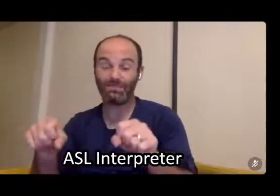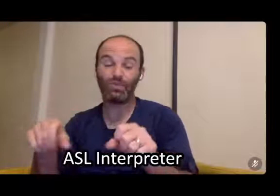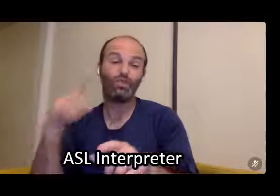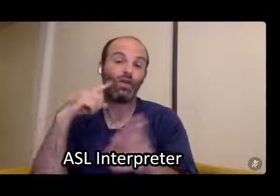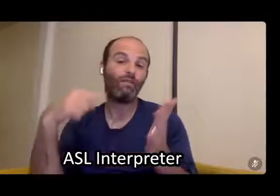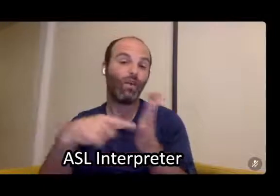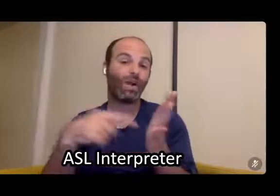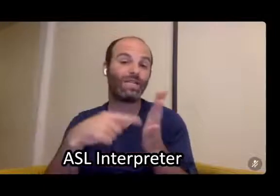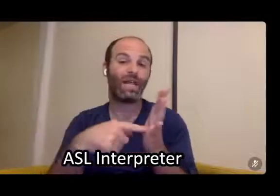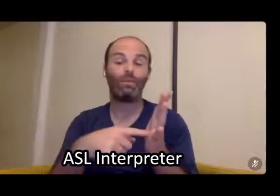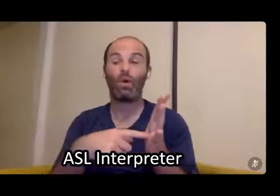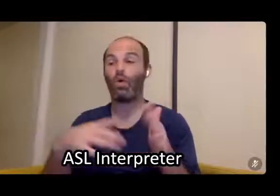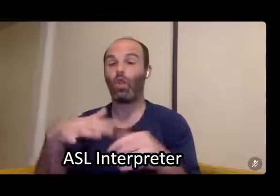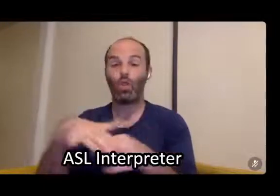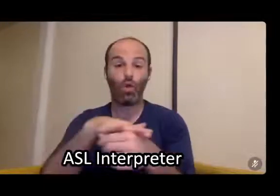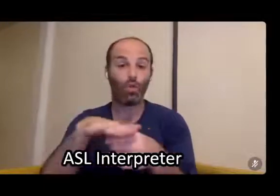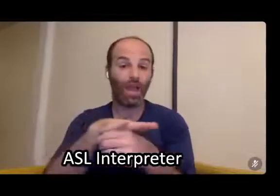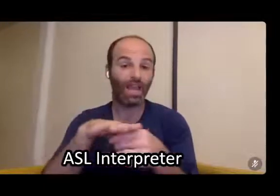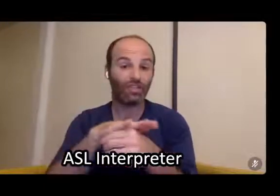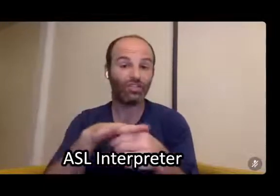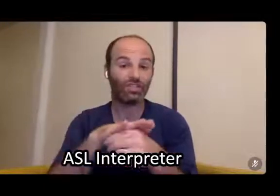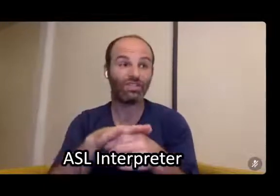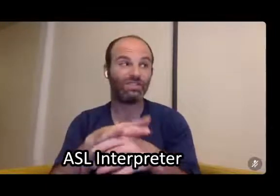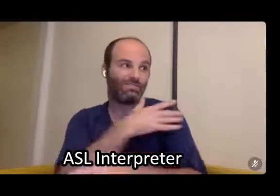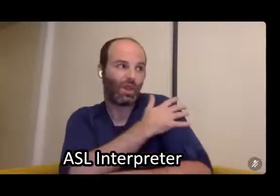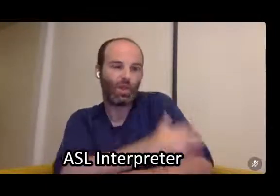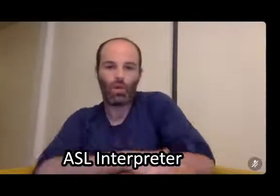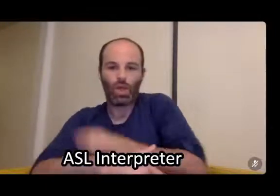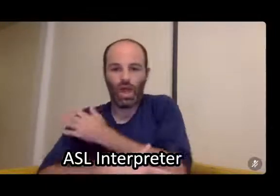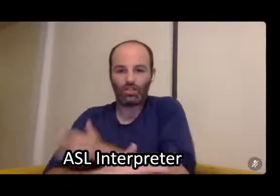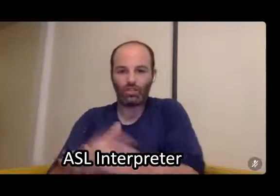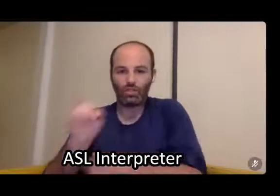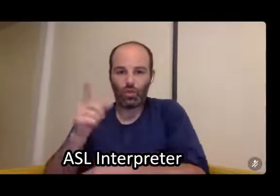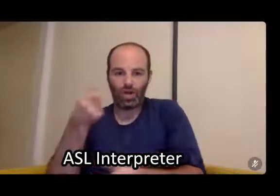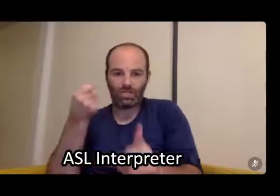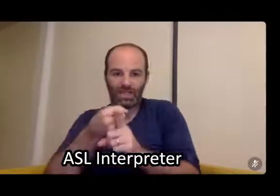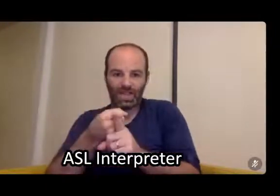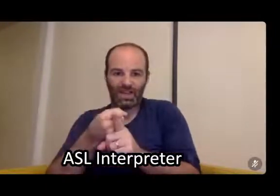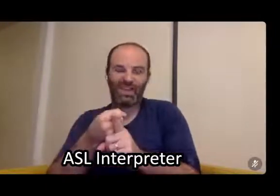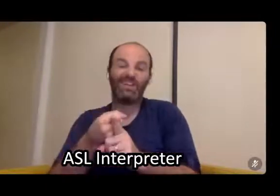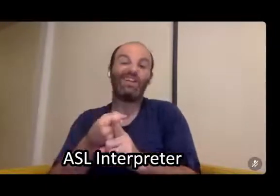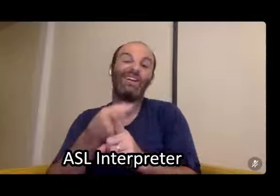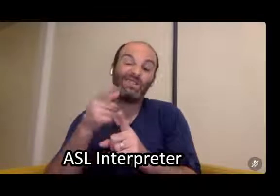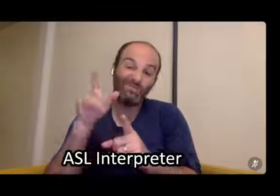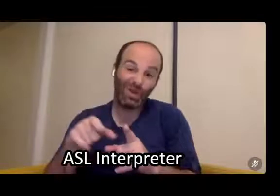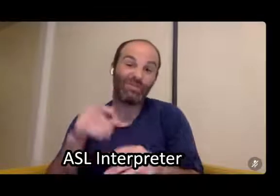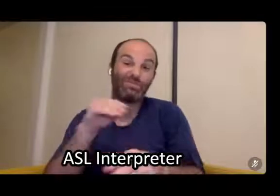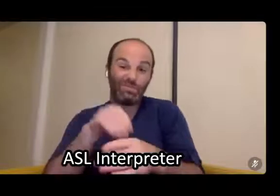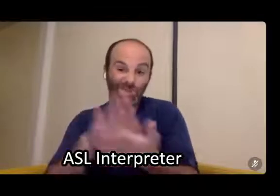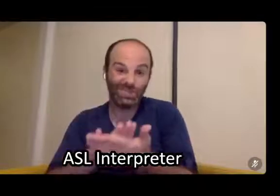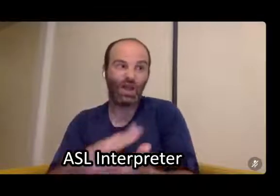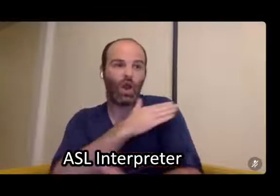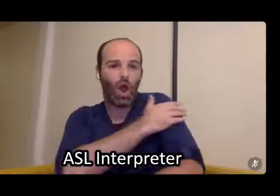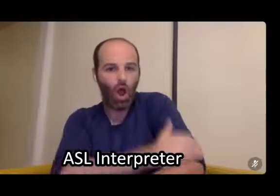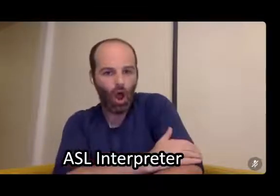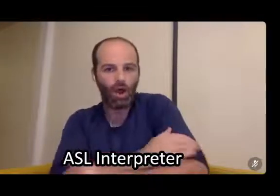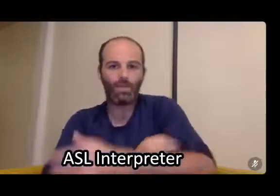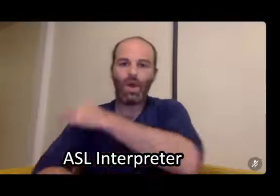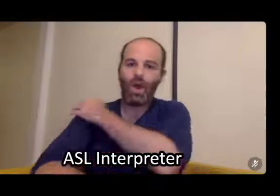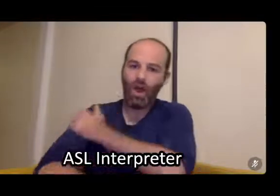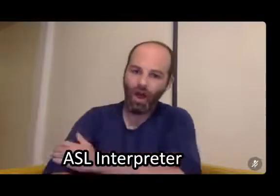hours. But setting up your character in there should probably take 1 to 2 hours once you have all your character information down. You can save spells in